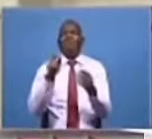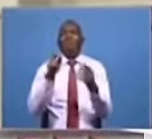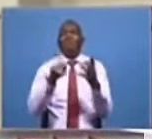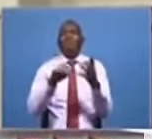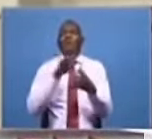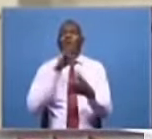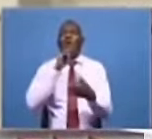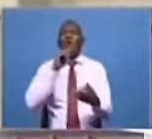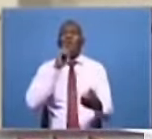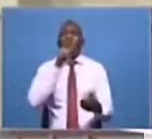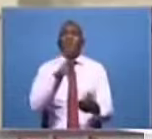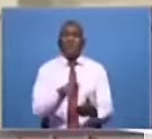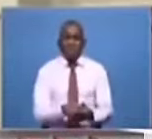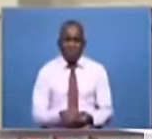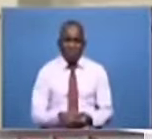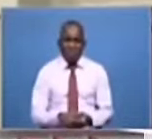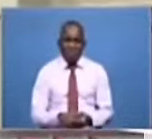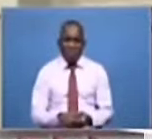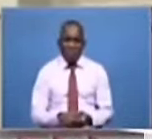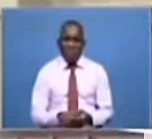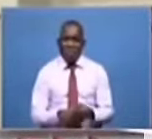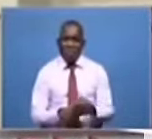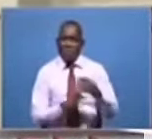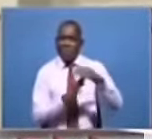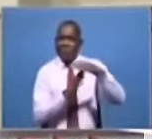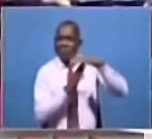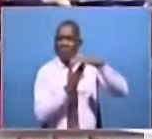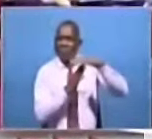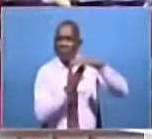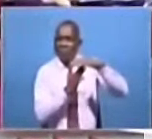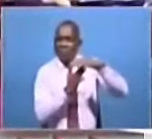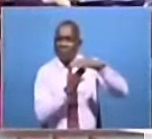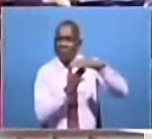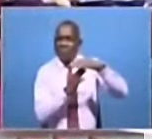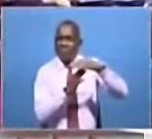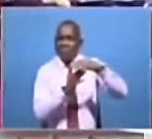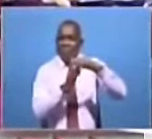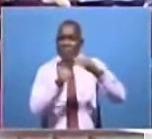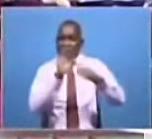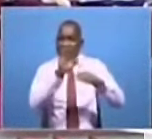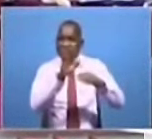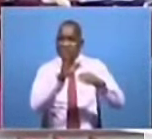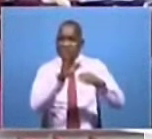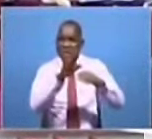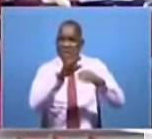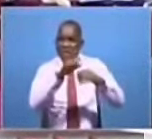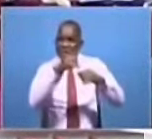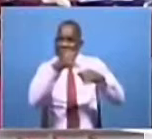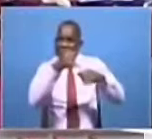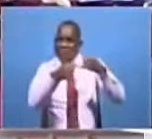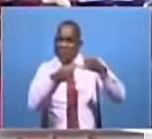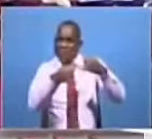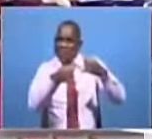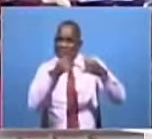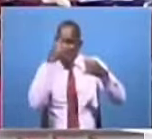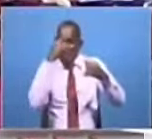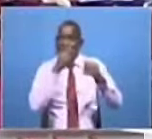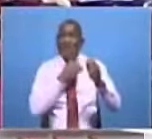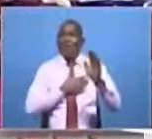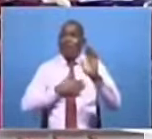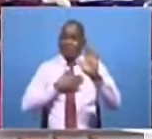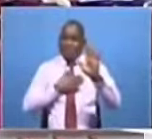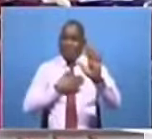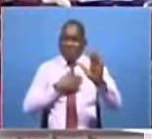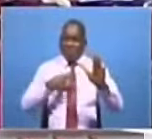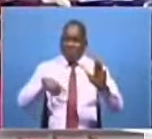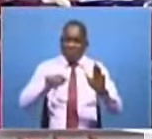based on a fiction. Yes, at the tail end of your No, my lord, it's relevant. No, please, we are